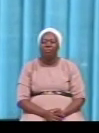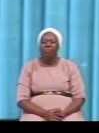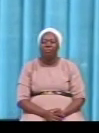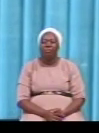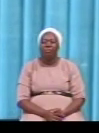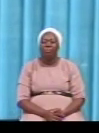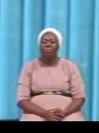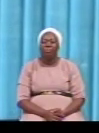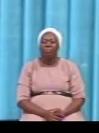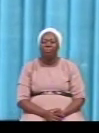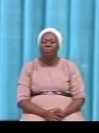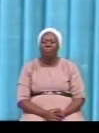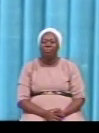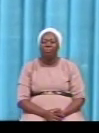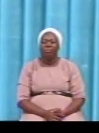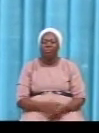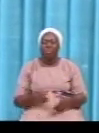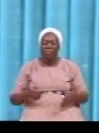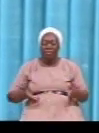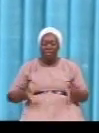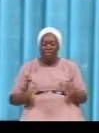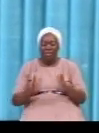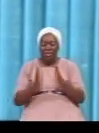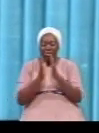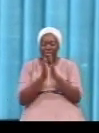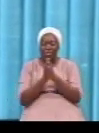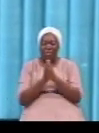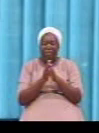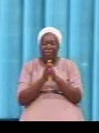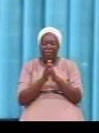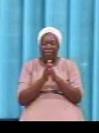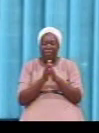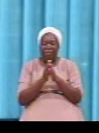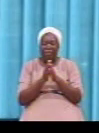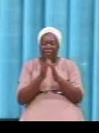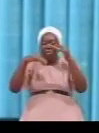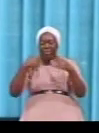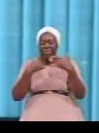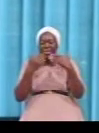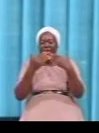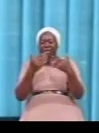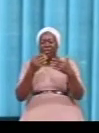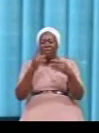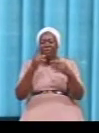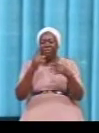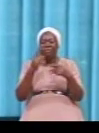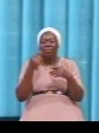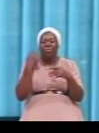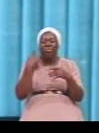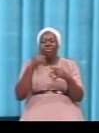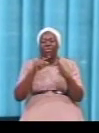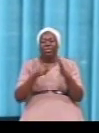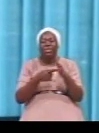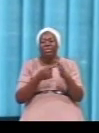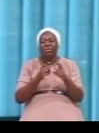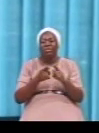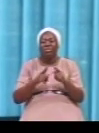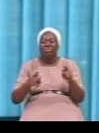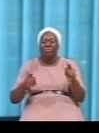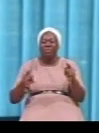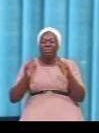Let us pray. Heavenly Father, we thank you for this great and wonderful